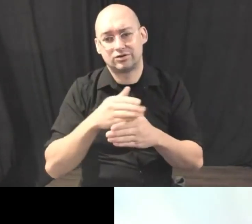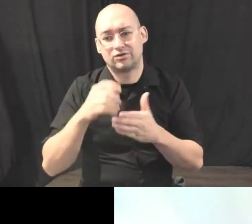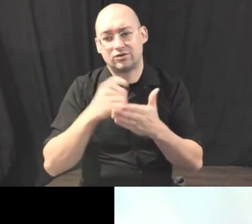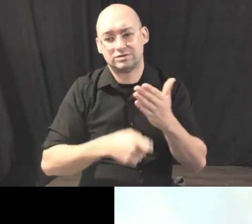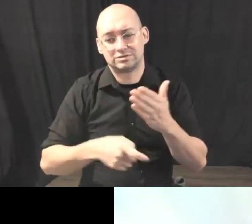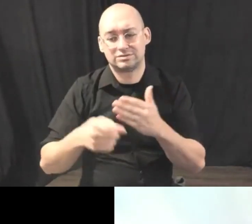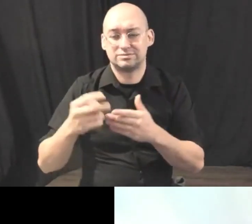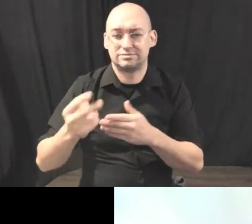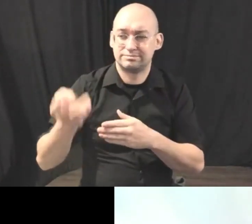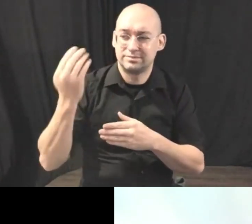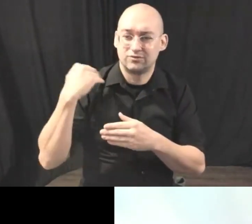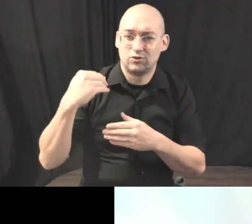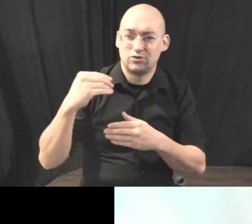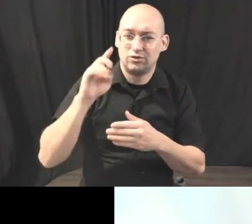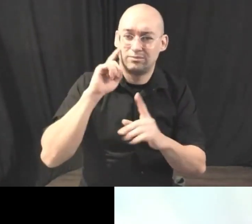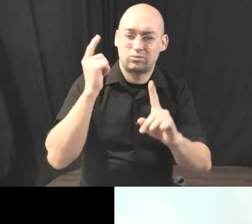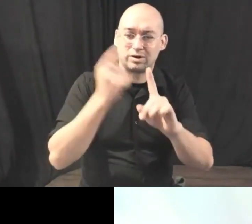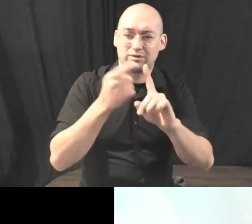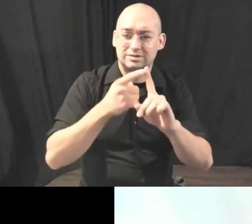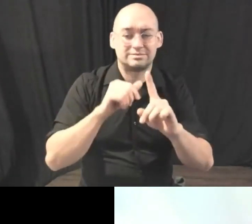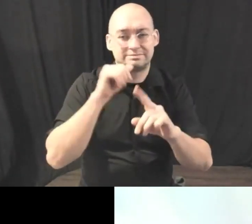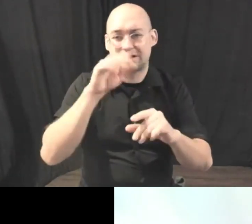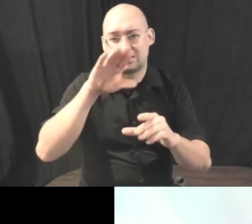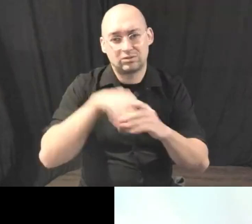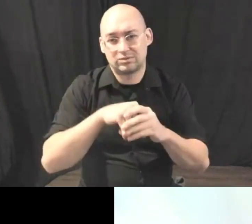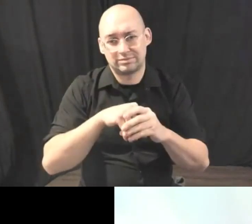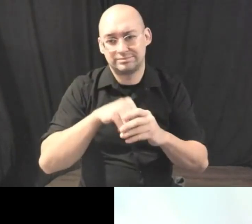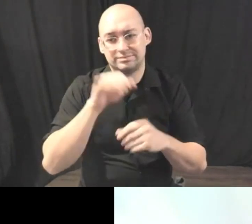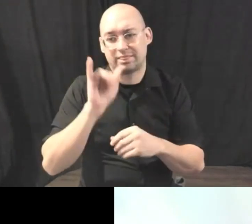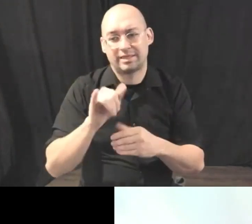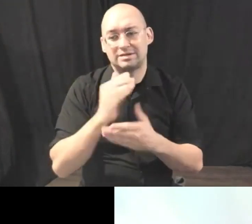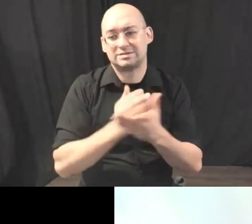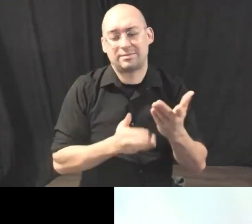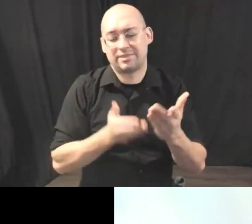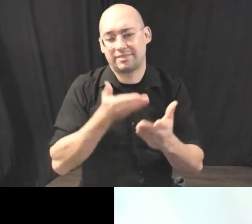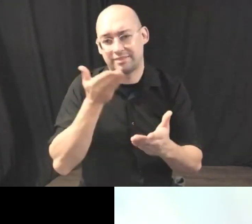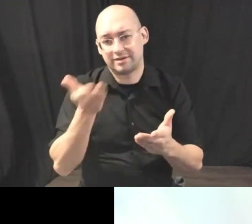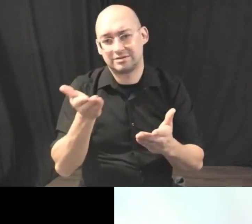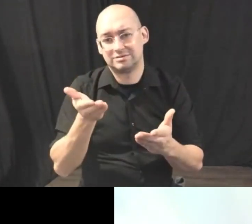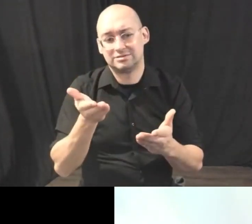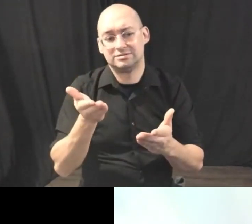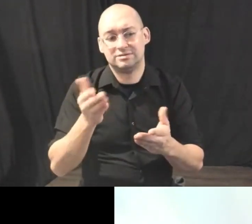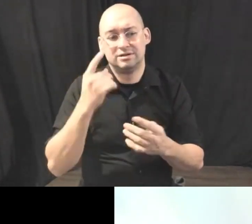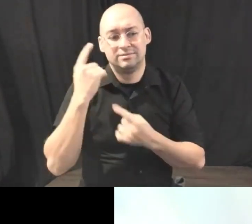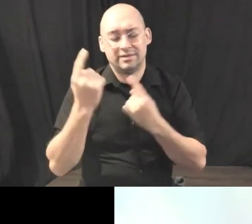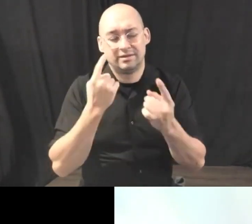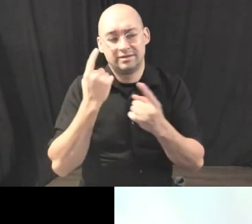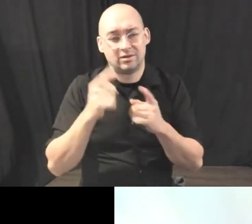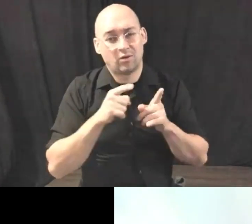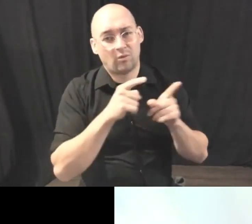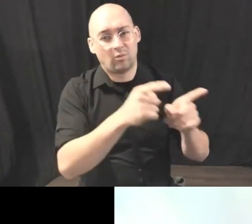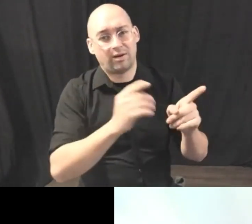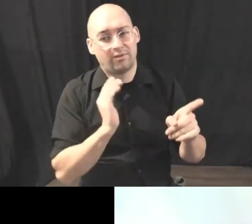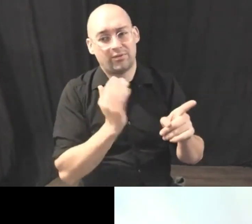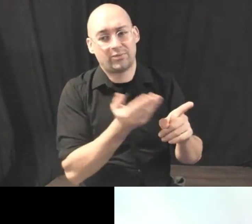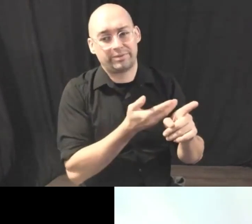prioritized in the MPA are not included. So those are some of the things that I think, while we such changes